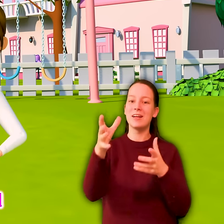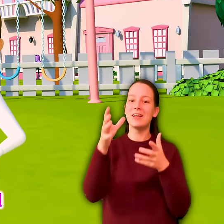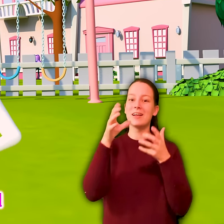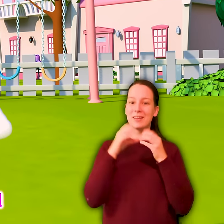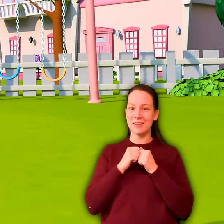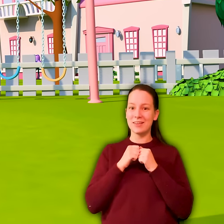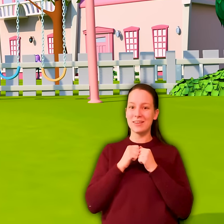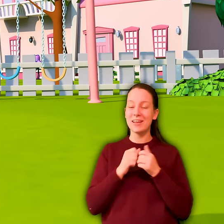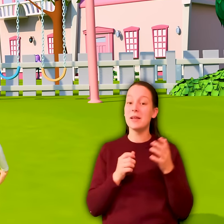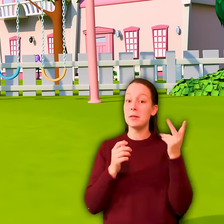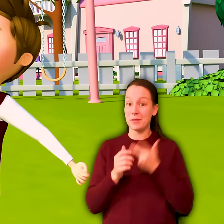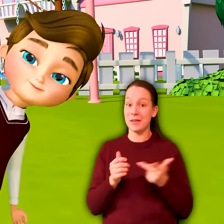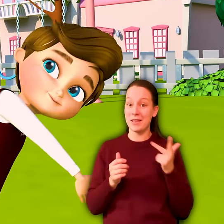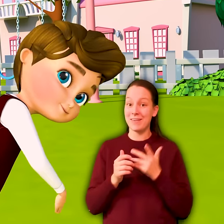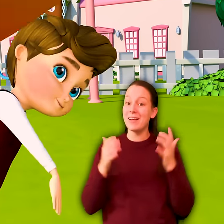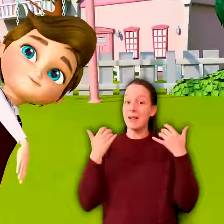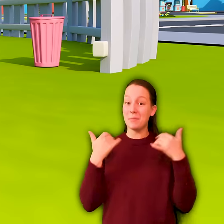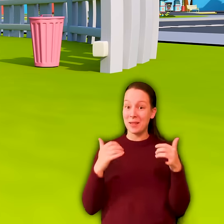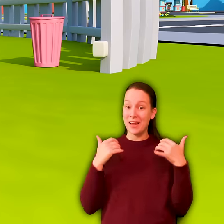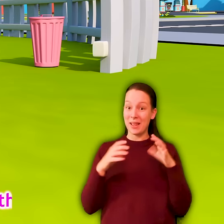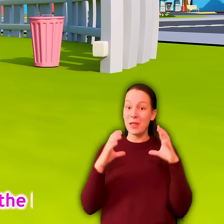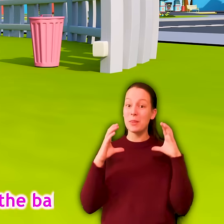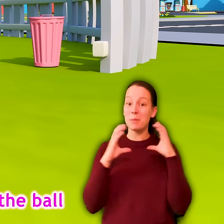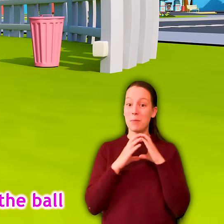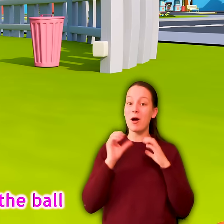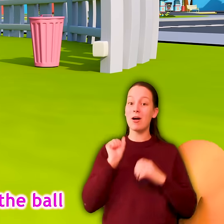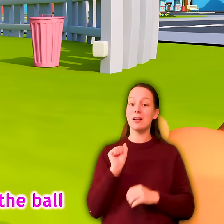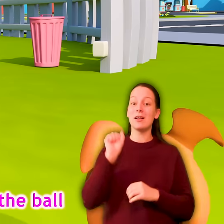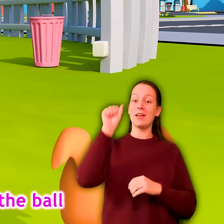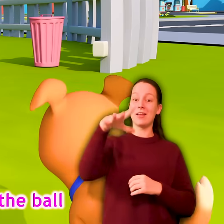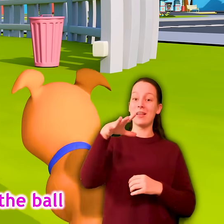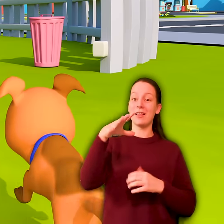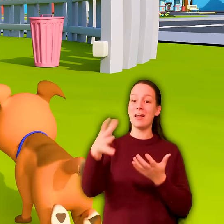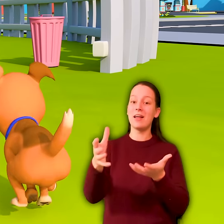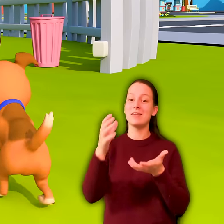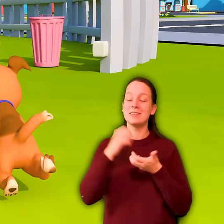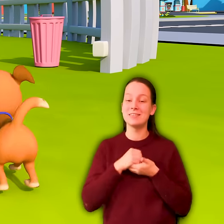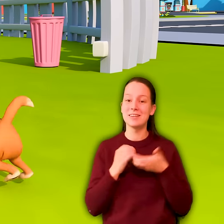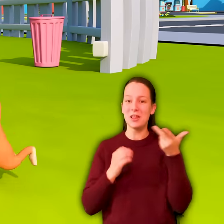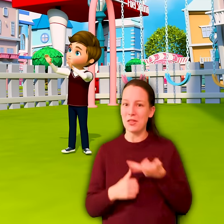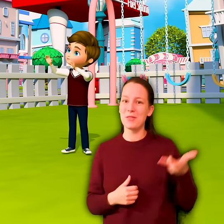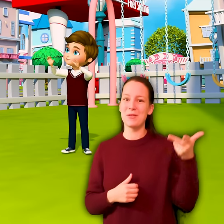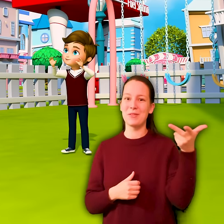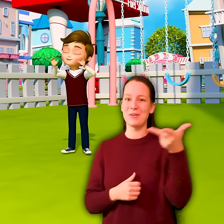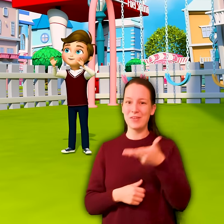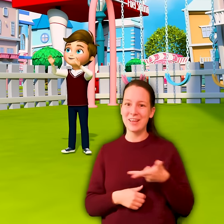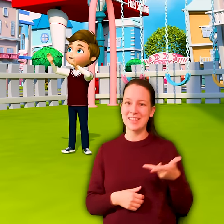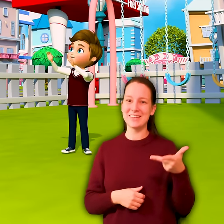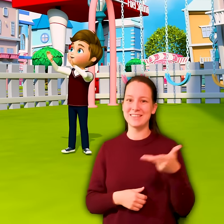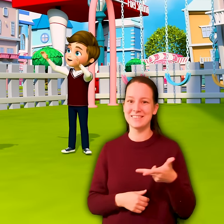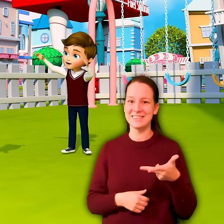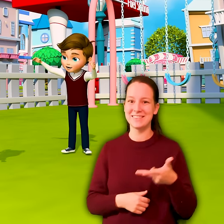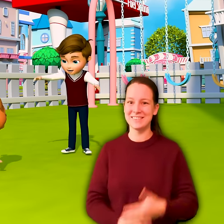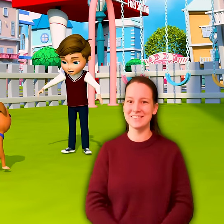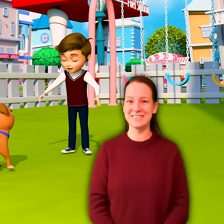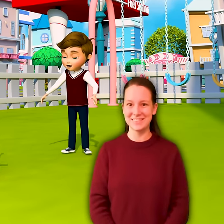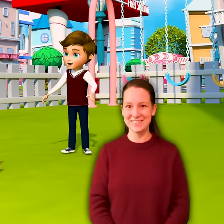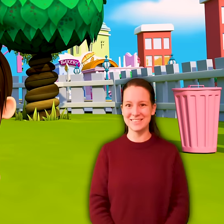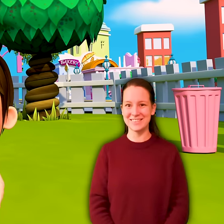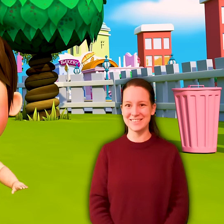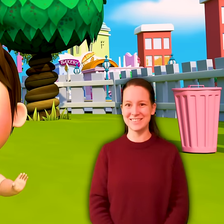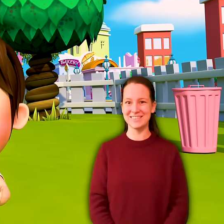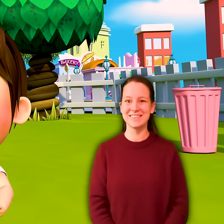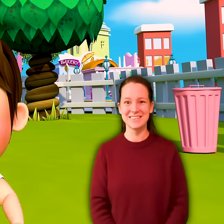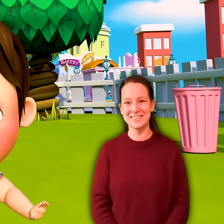with the ball we all then play together with a ball all of us three